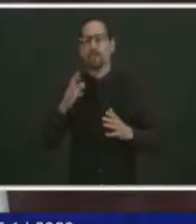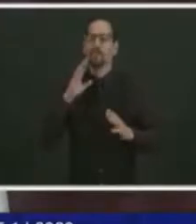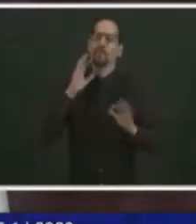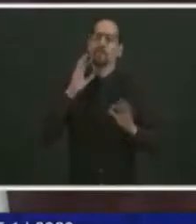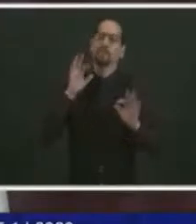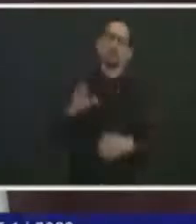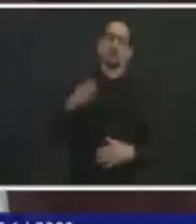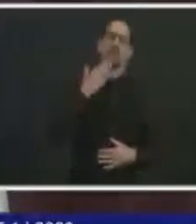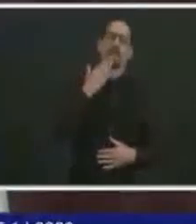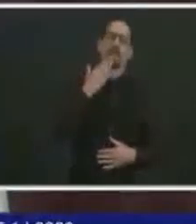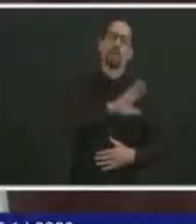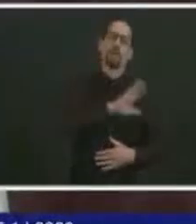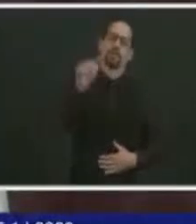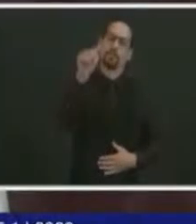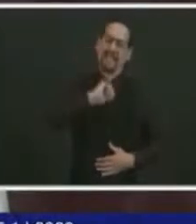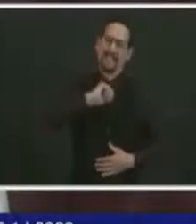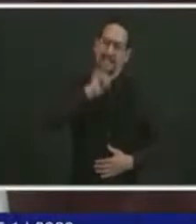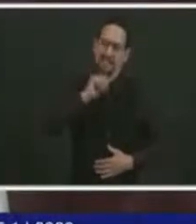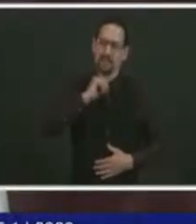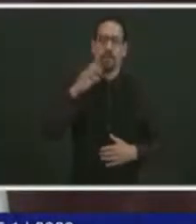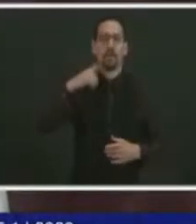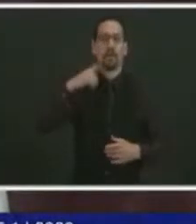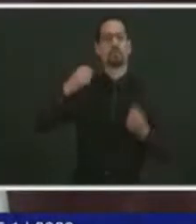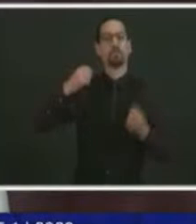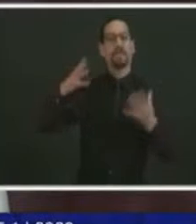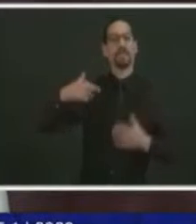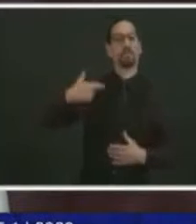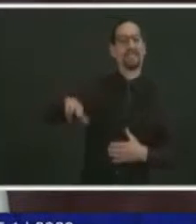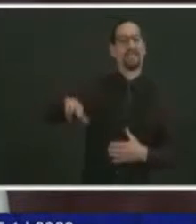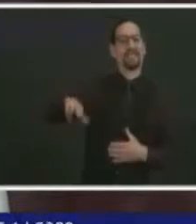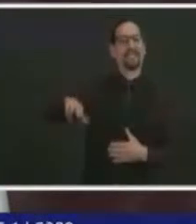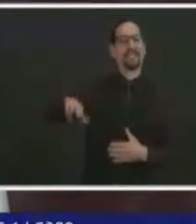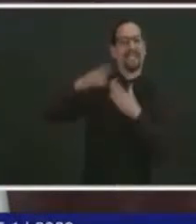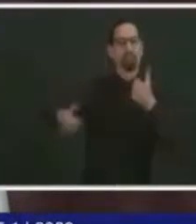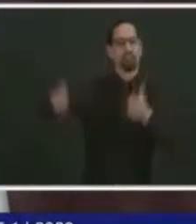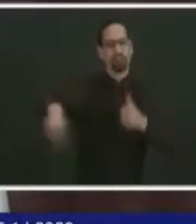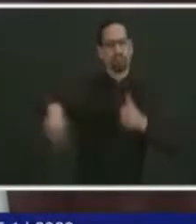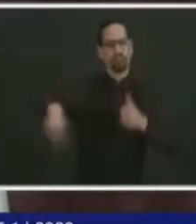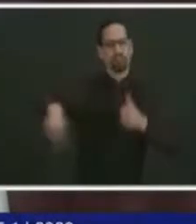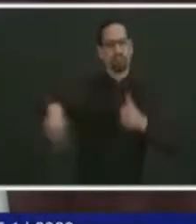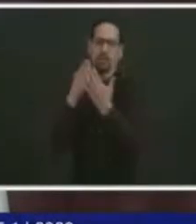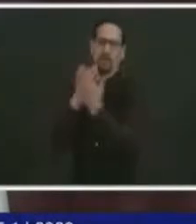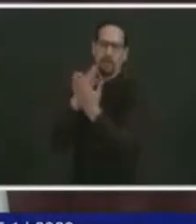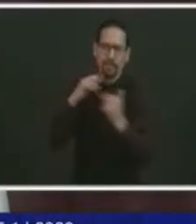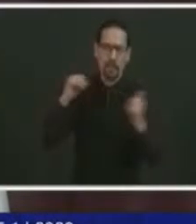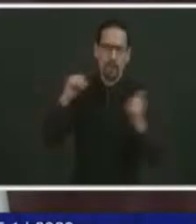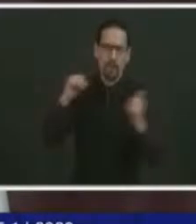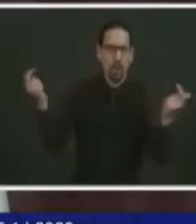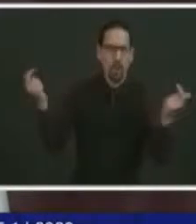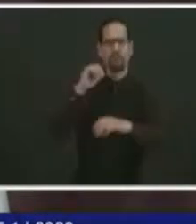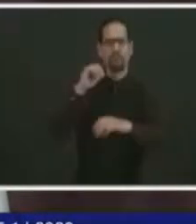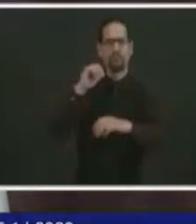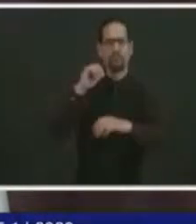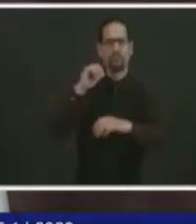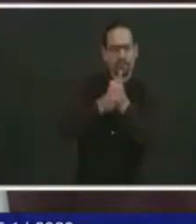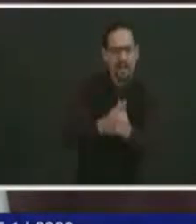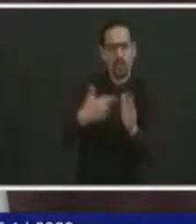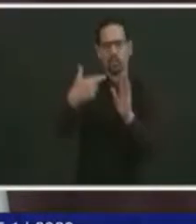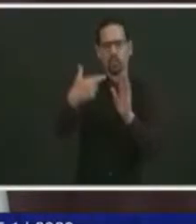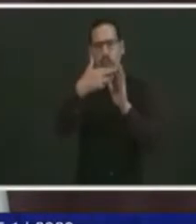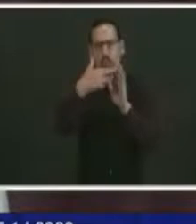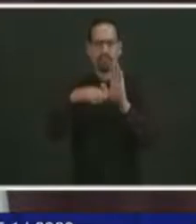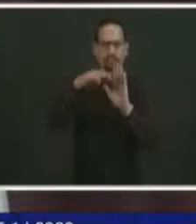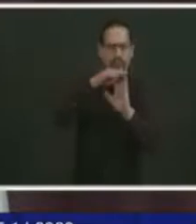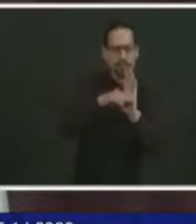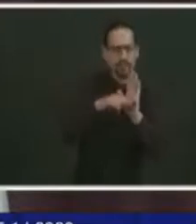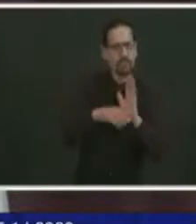did reopen this weekend. By and large, we saw excellent compliance with the social distancing rules,